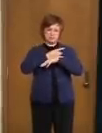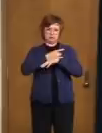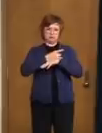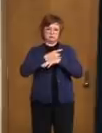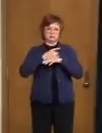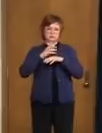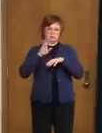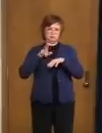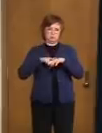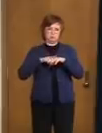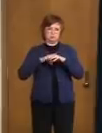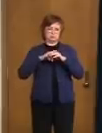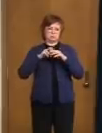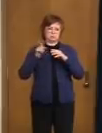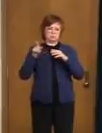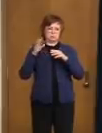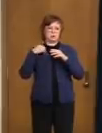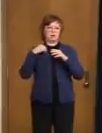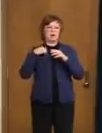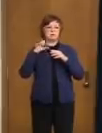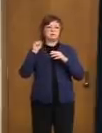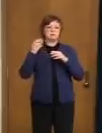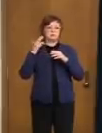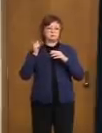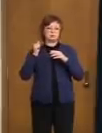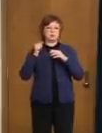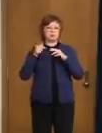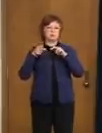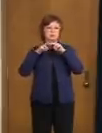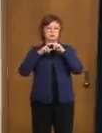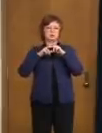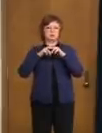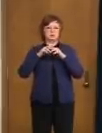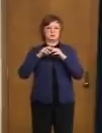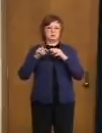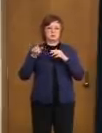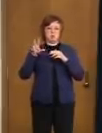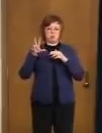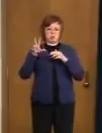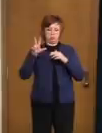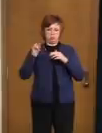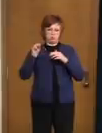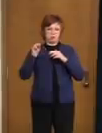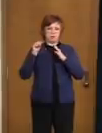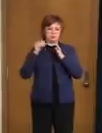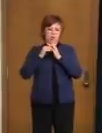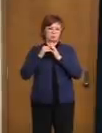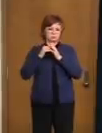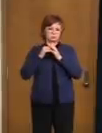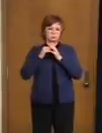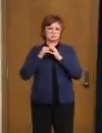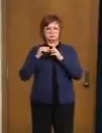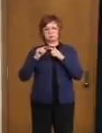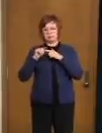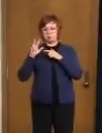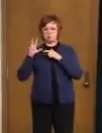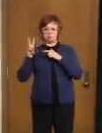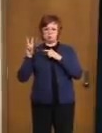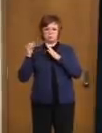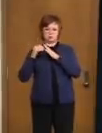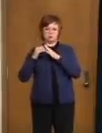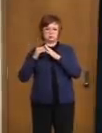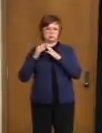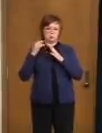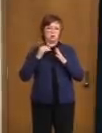day during February. You're going to see the Saskatchewan Health Authority get up to that level, get their 30 to 32,000 into Saskatchewan